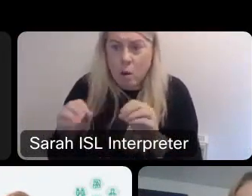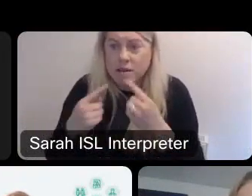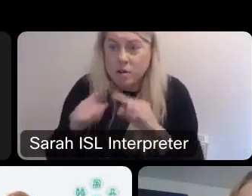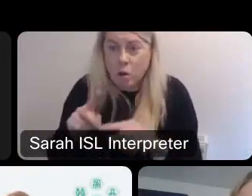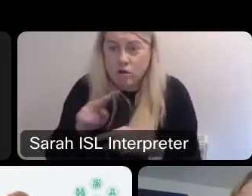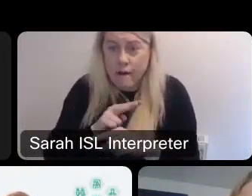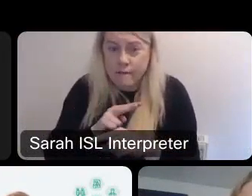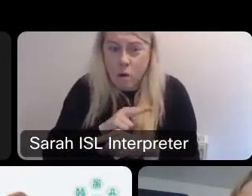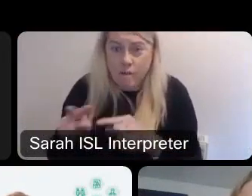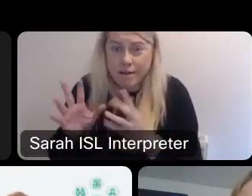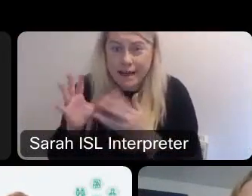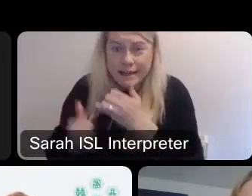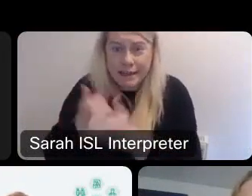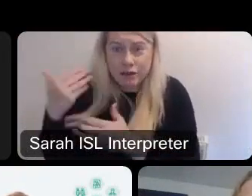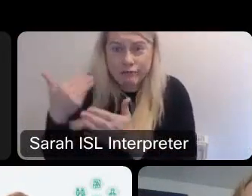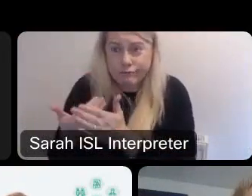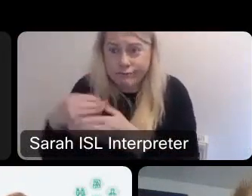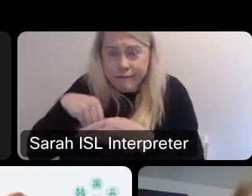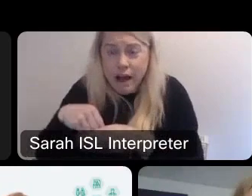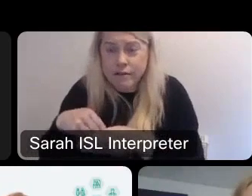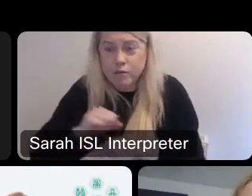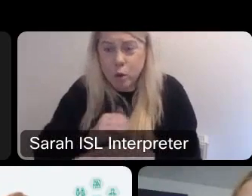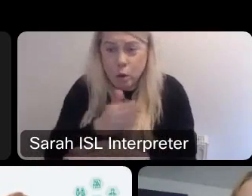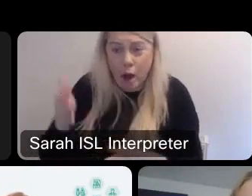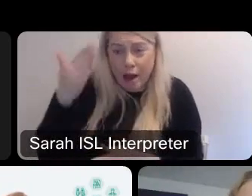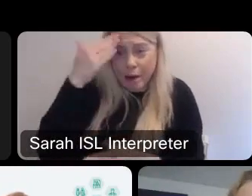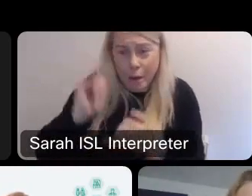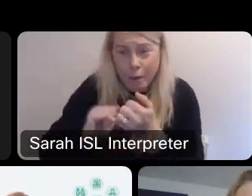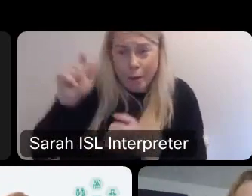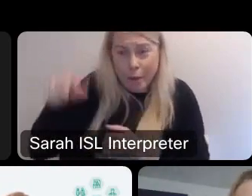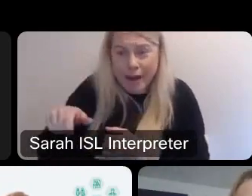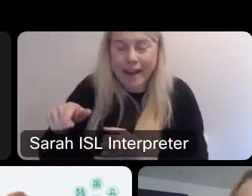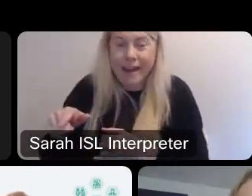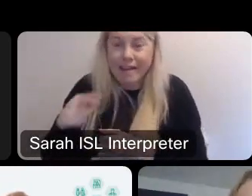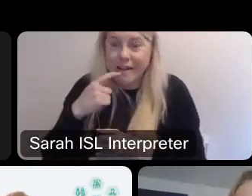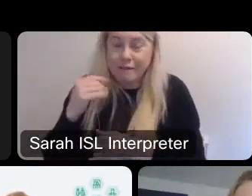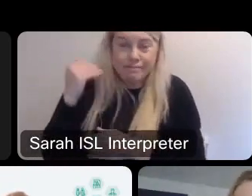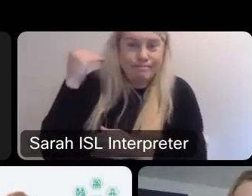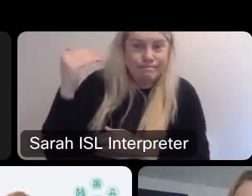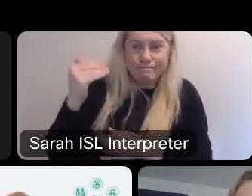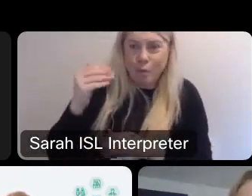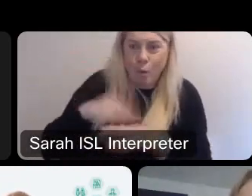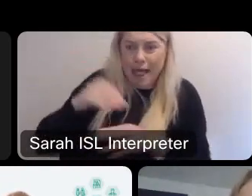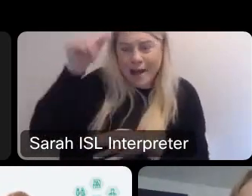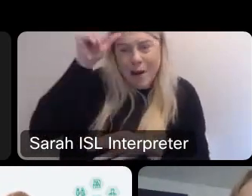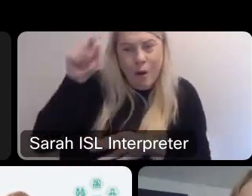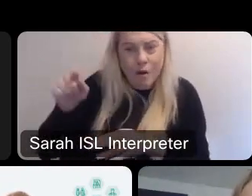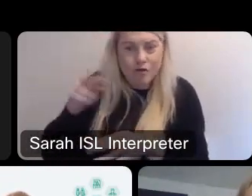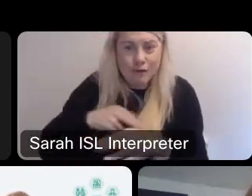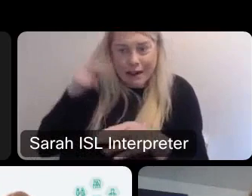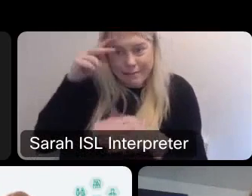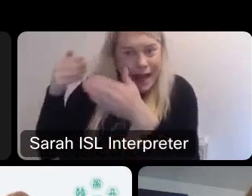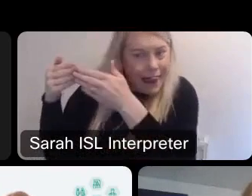I'm sure you'll all know her. She's a very prominent figure, has been leading the programme